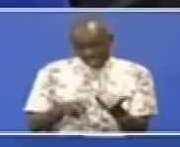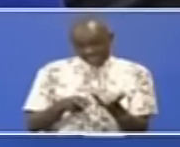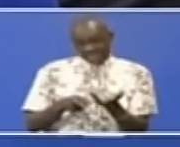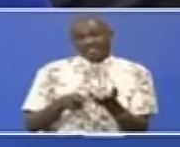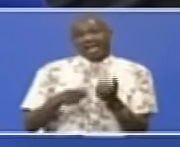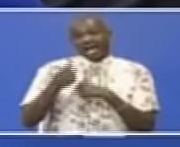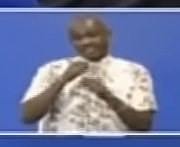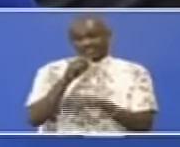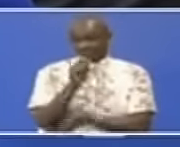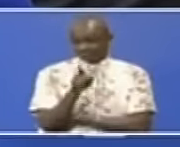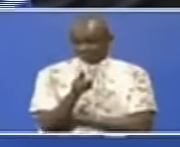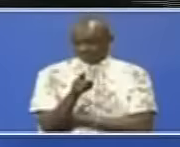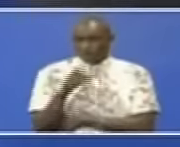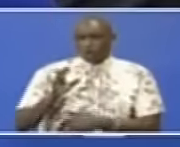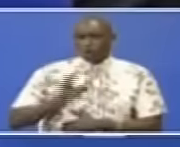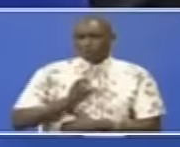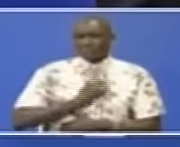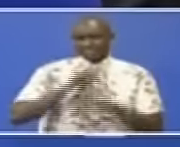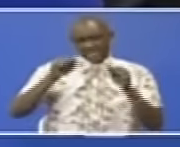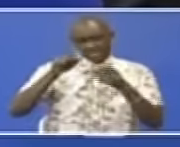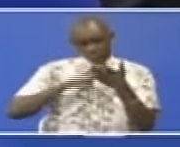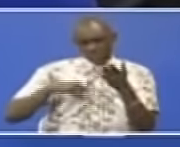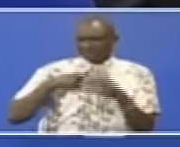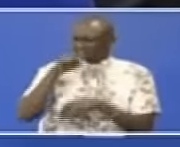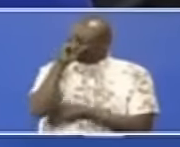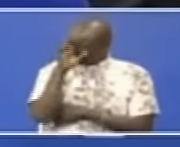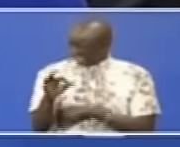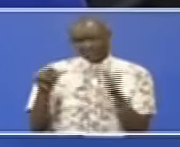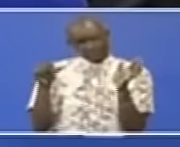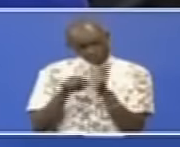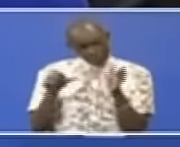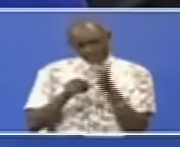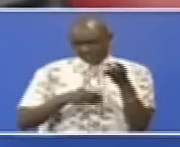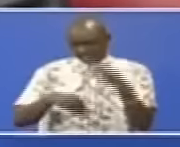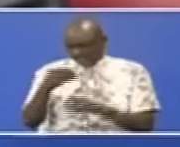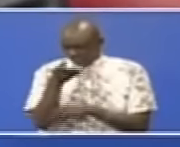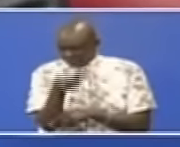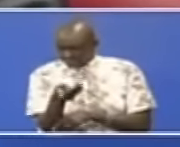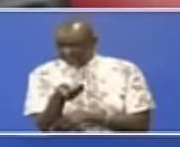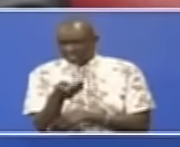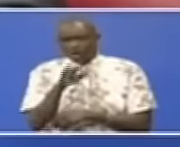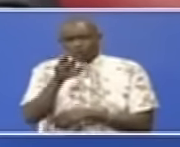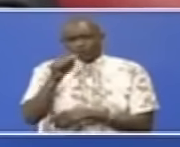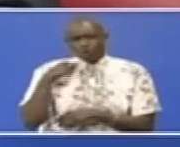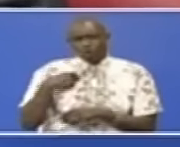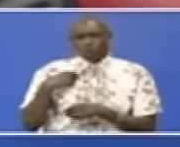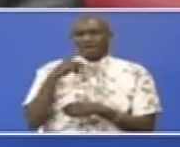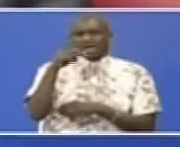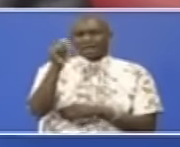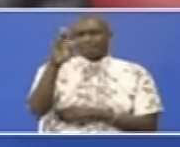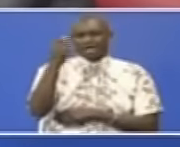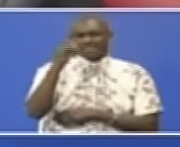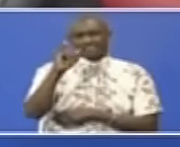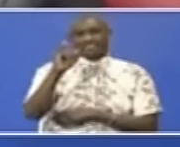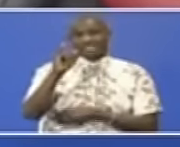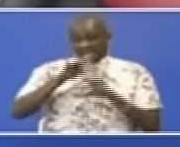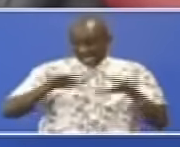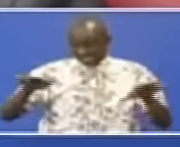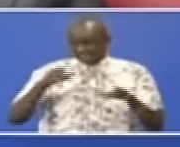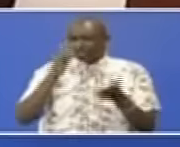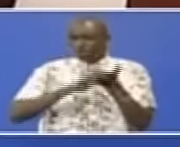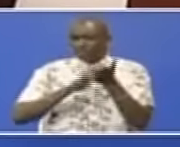Act. The committee agrees there appear to be serious flaws in the procurement process in respect of the Kenol-Kabati land. The committee recommended